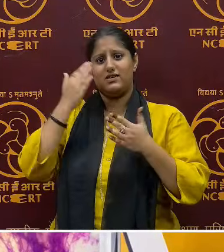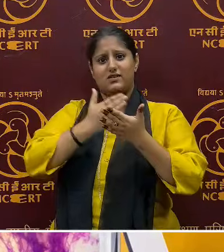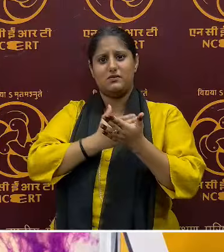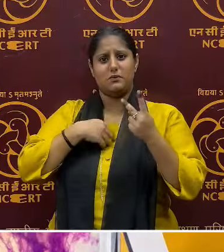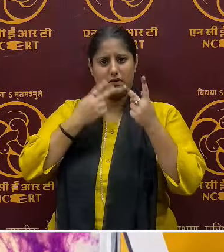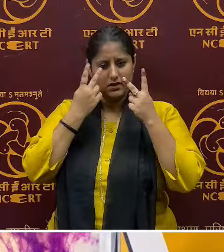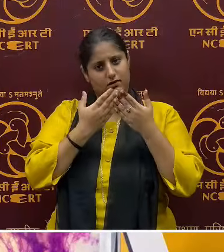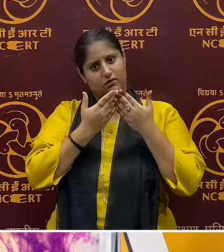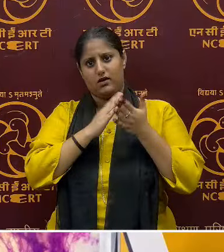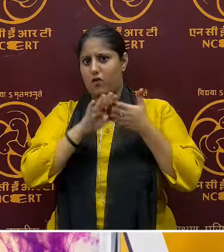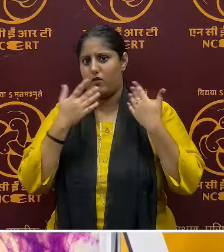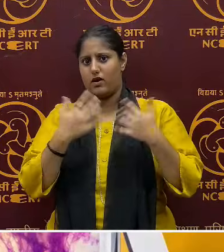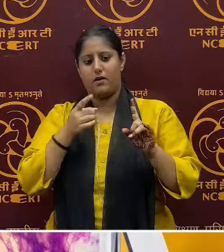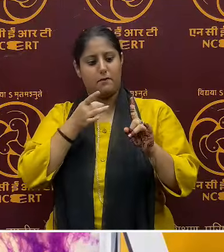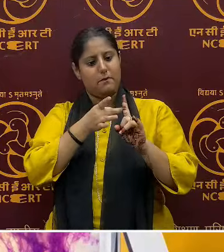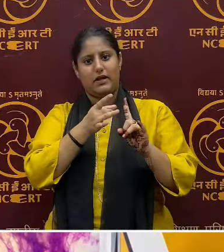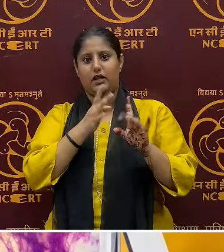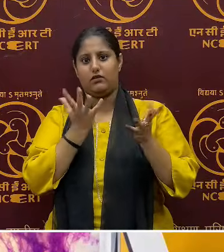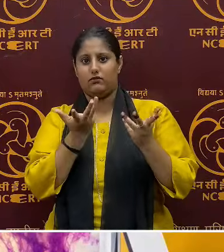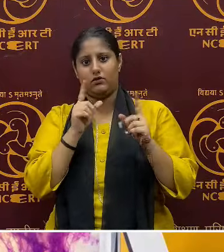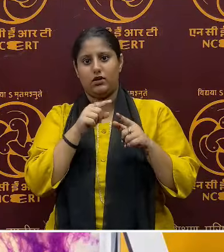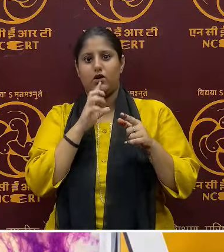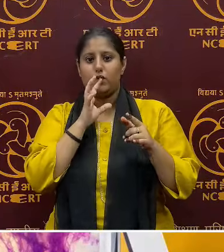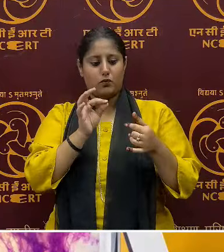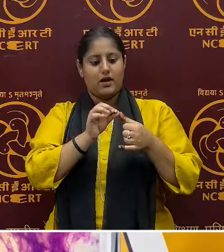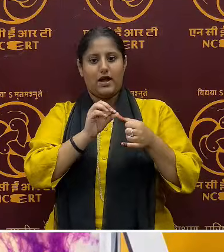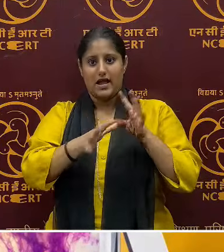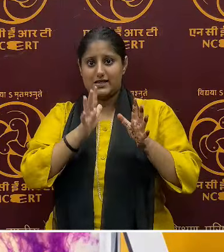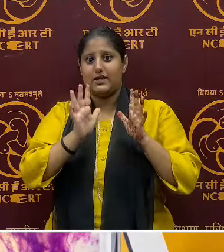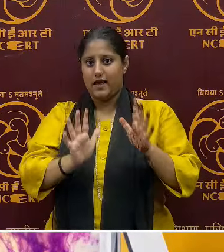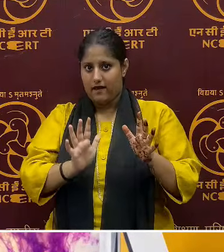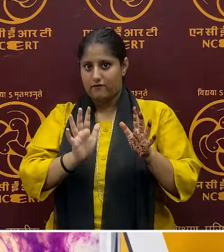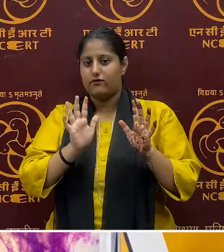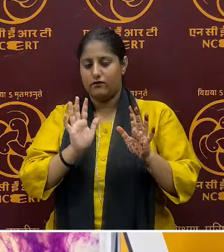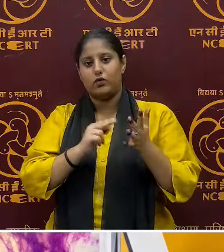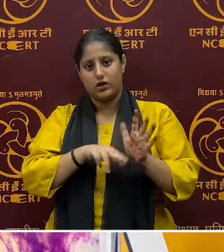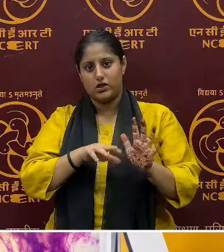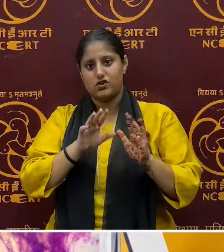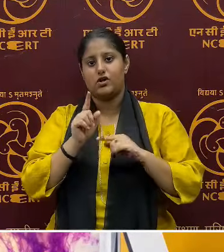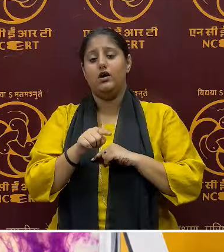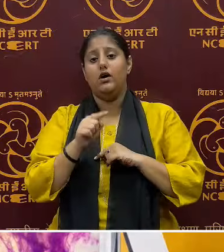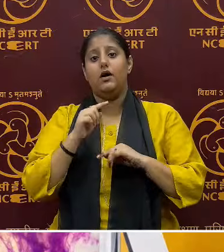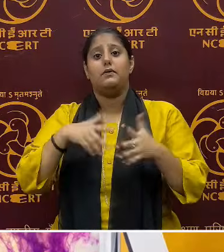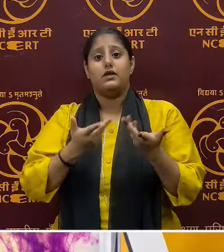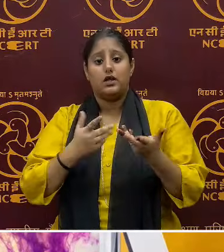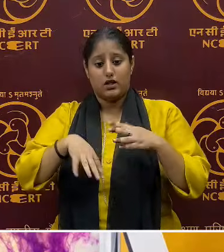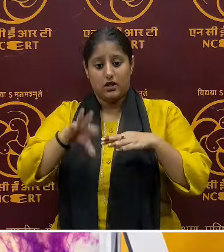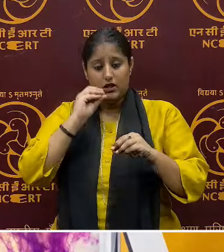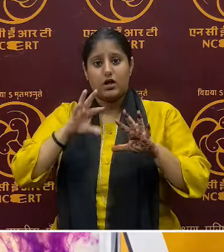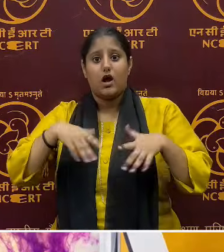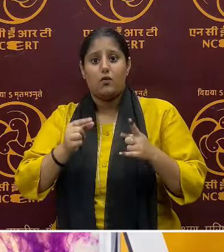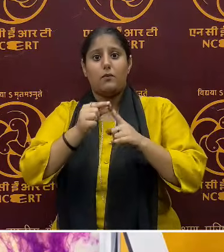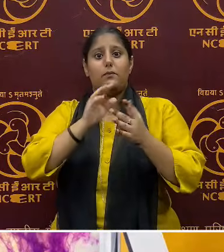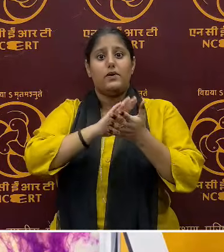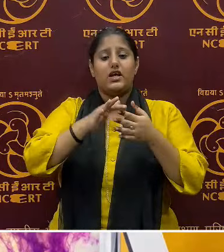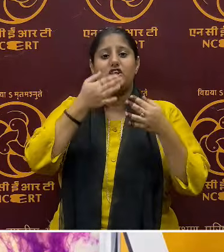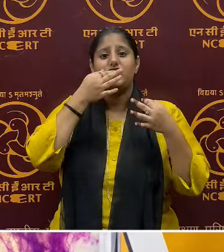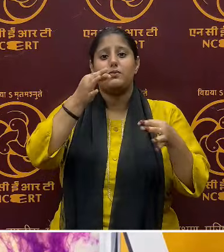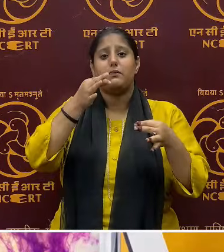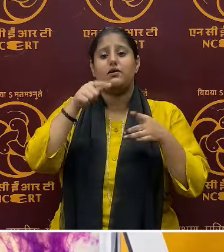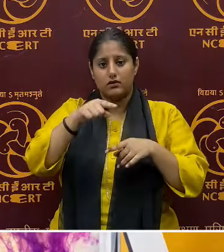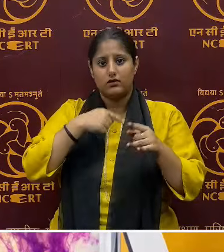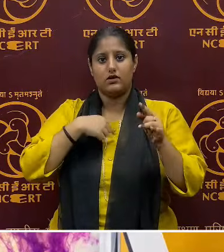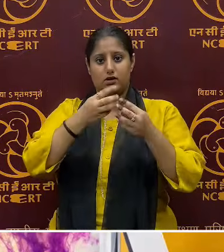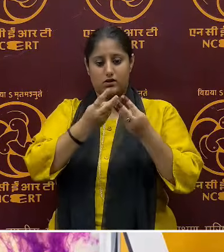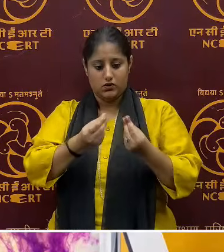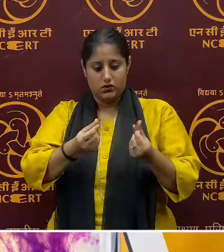about the metallic oxides which are acidic in nature. We will learn that how when we dip the pH paper in solution, whether